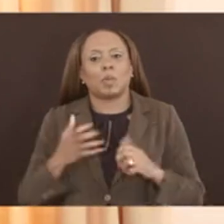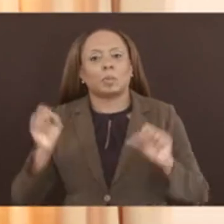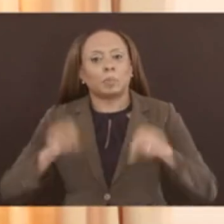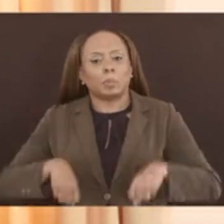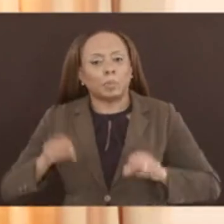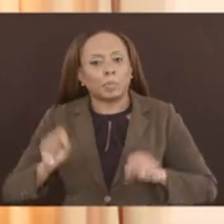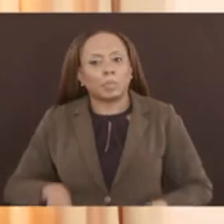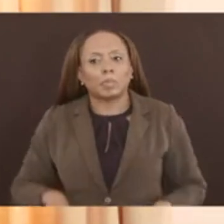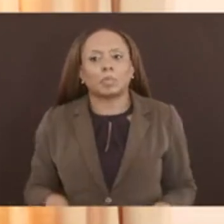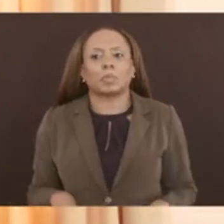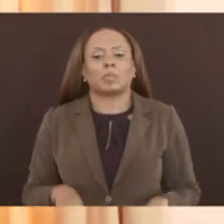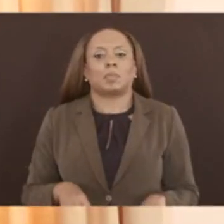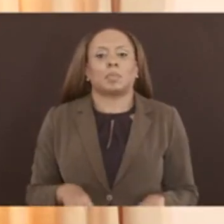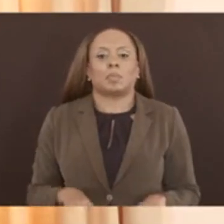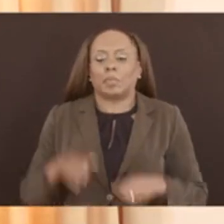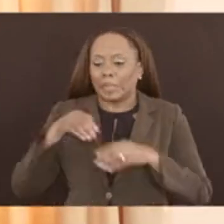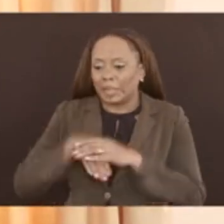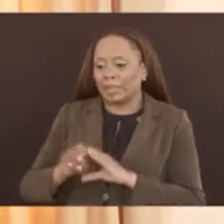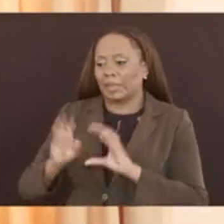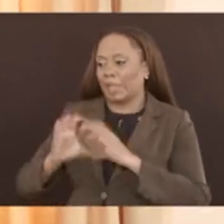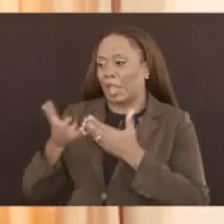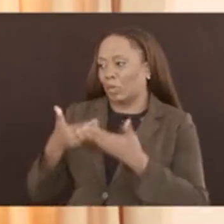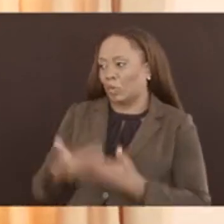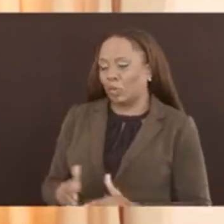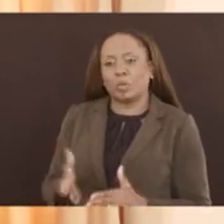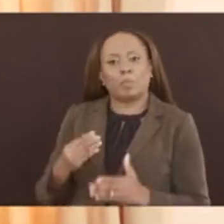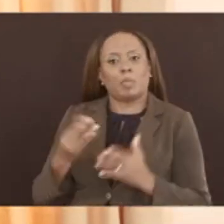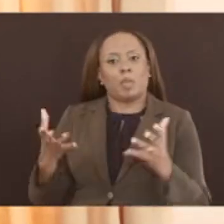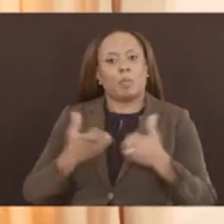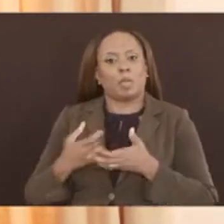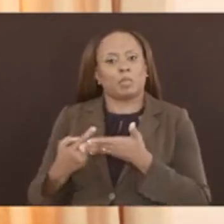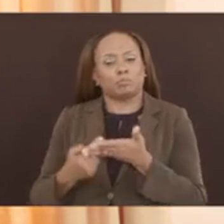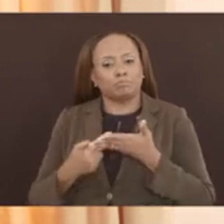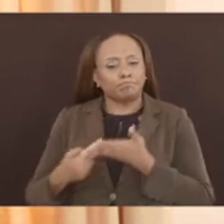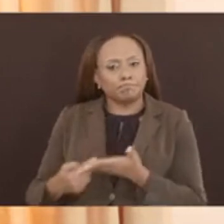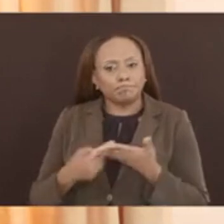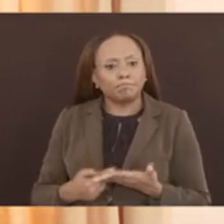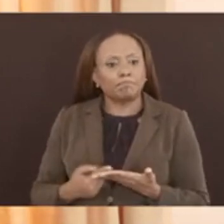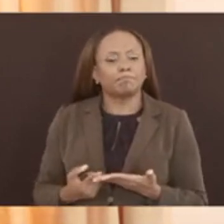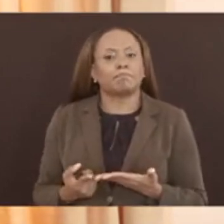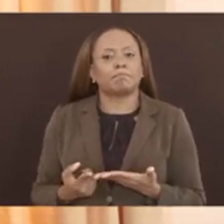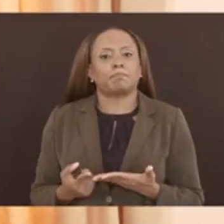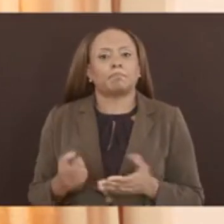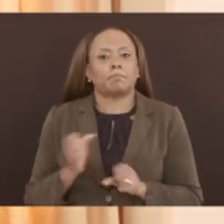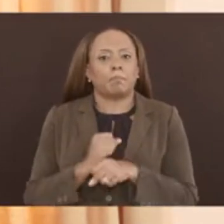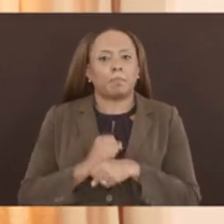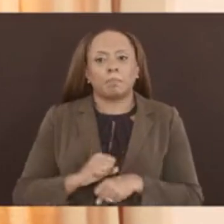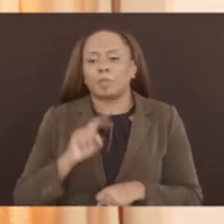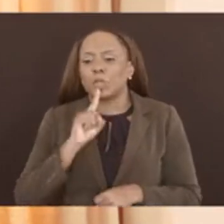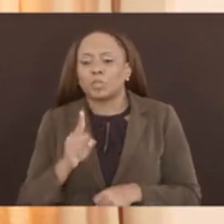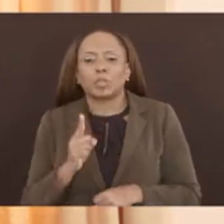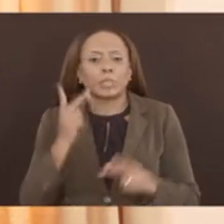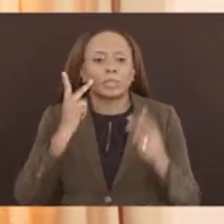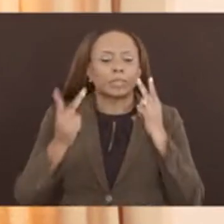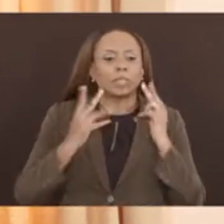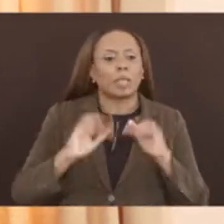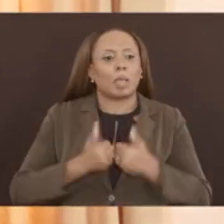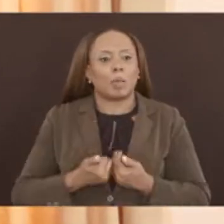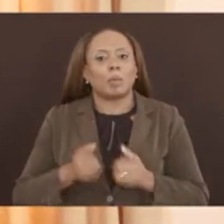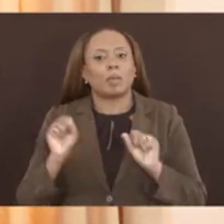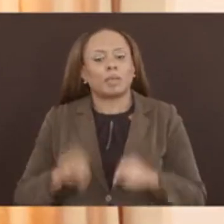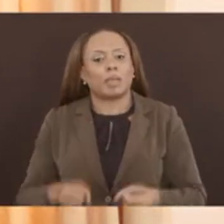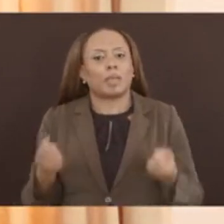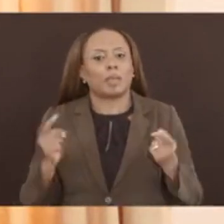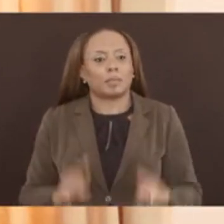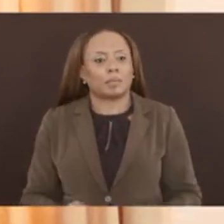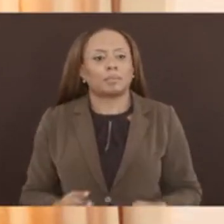to get back to school, and we wanted to start our discussions with the various stakeholders to be able to see how best we could do this. But we